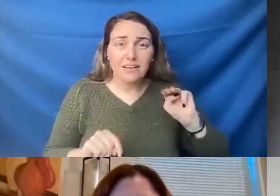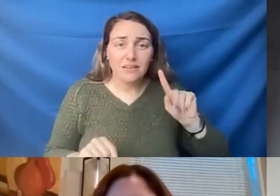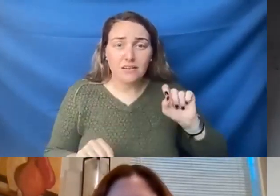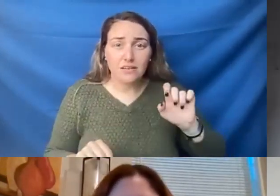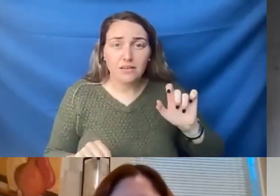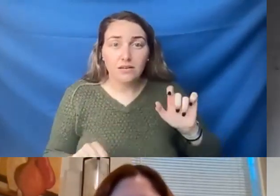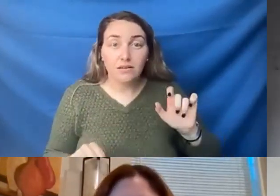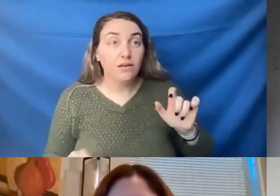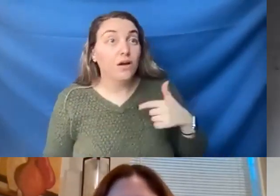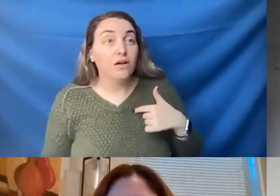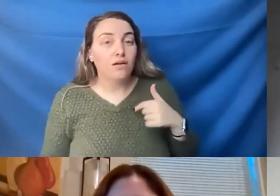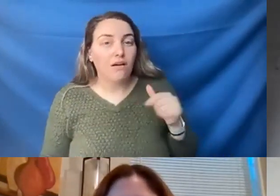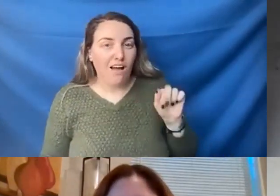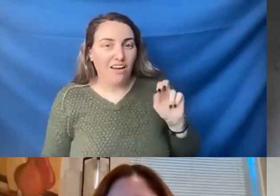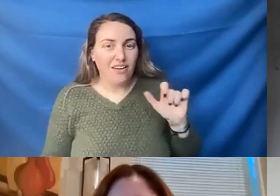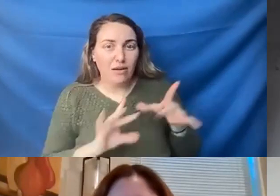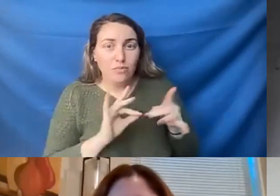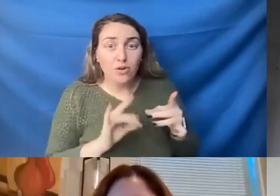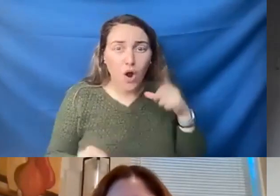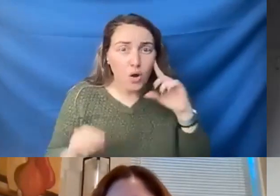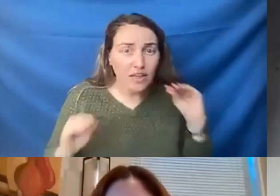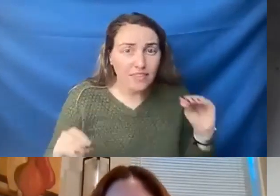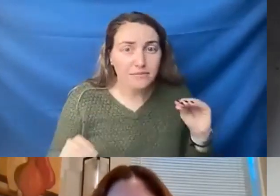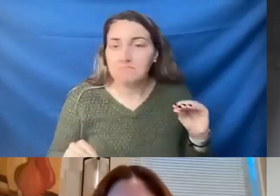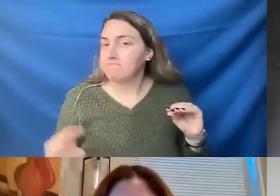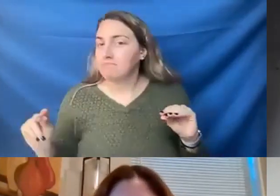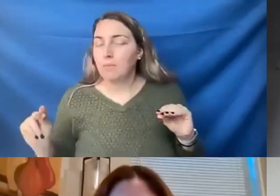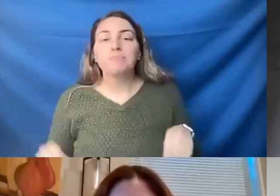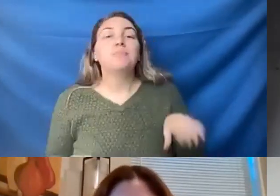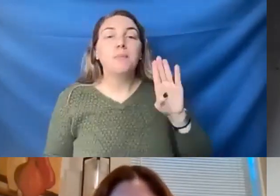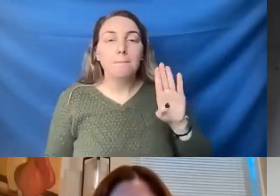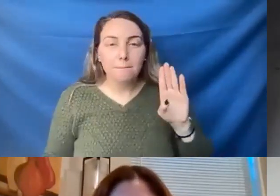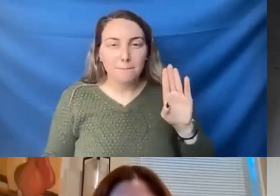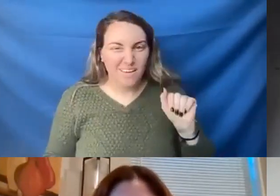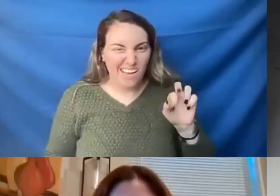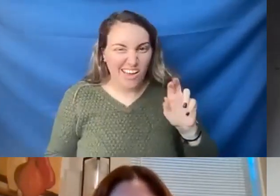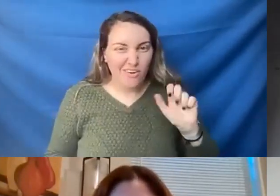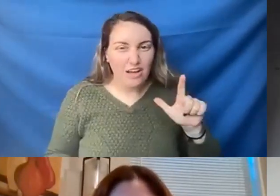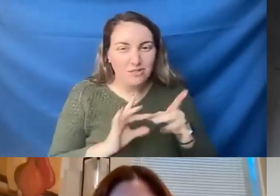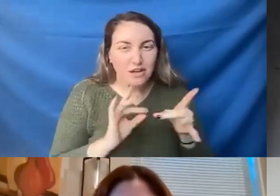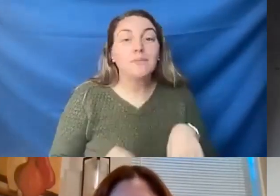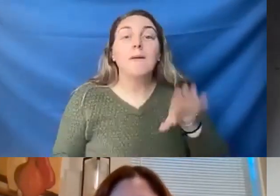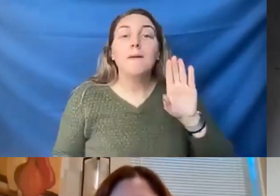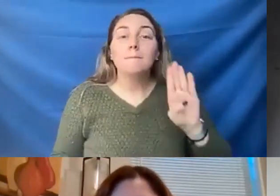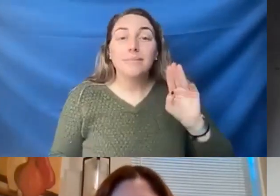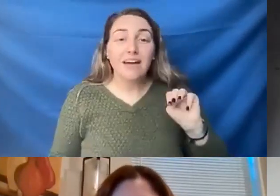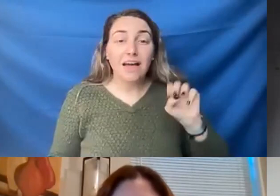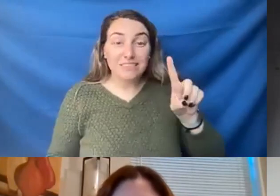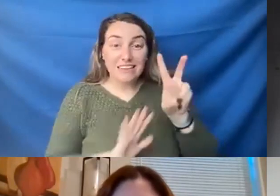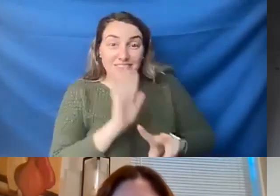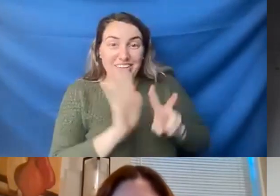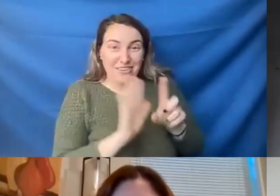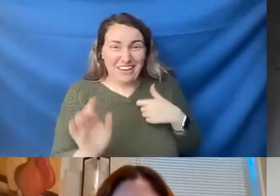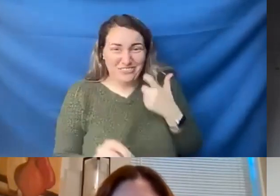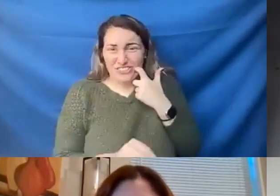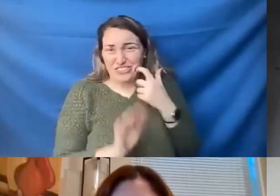said? No. Okay. The BMD video that I just showed is literally